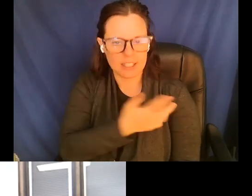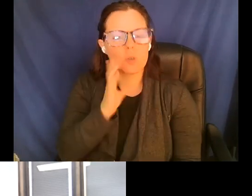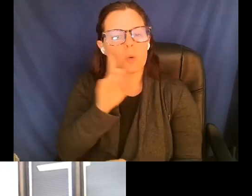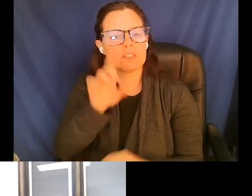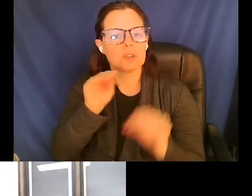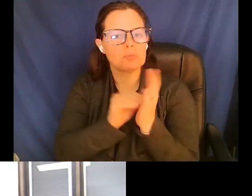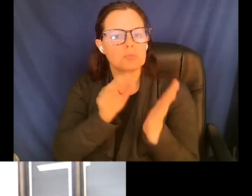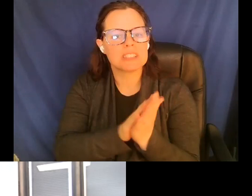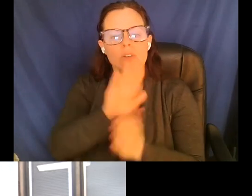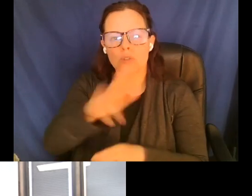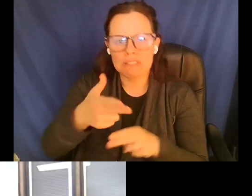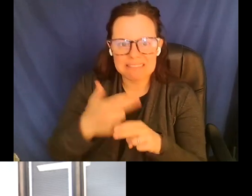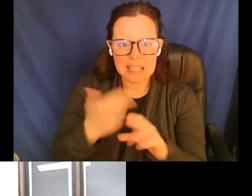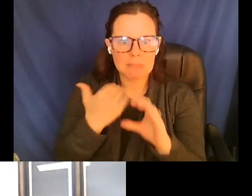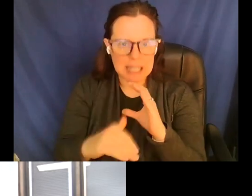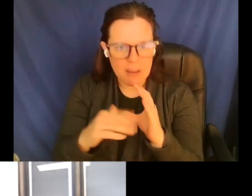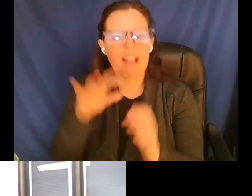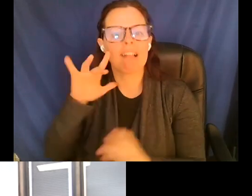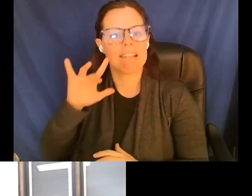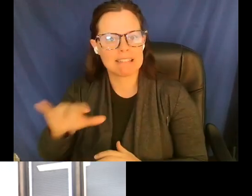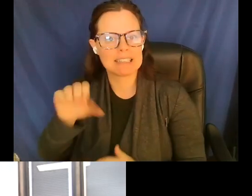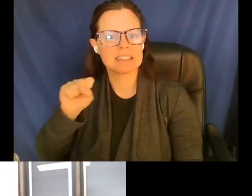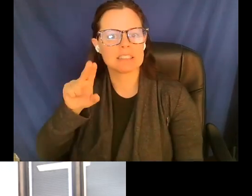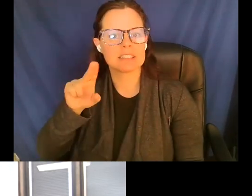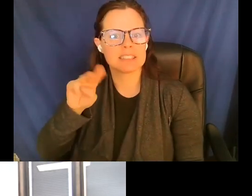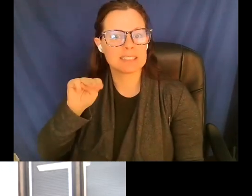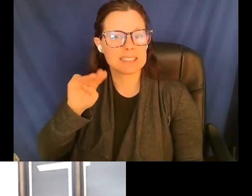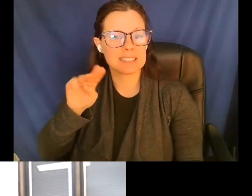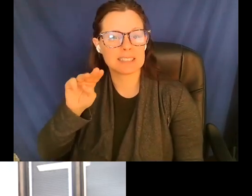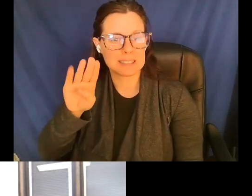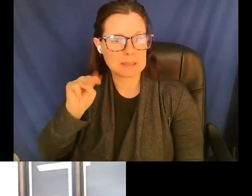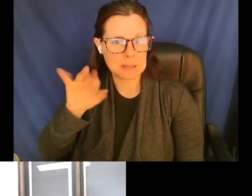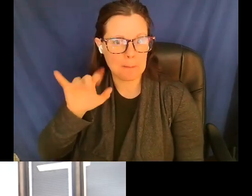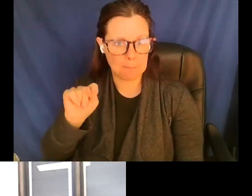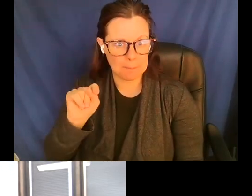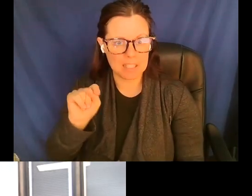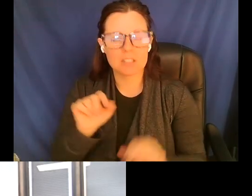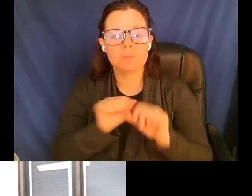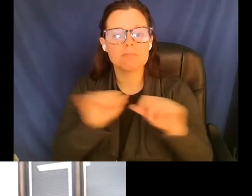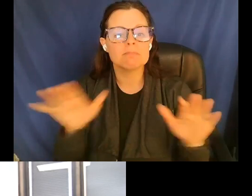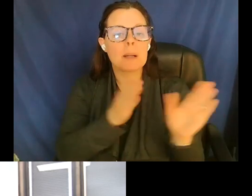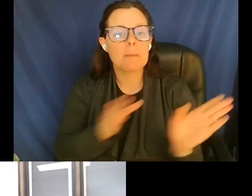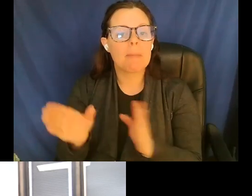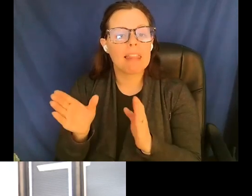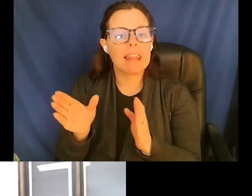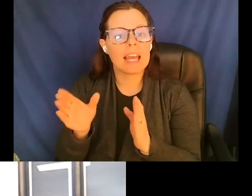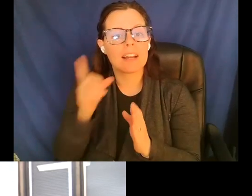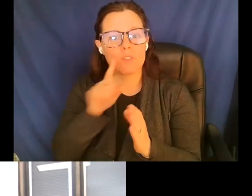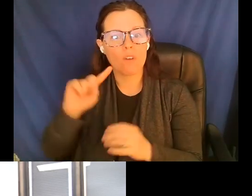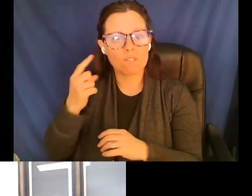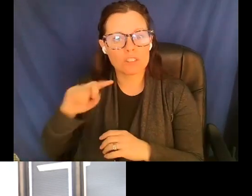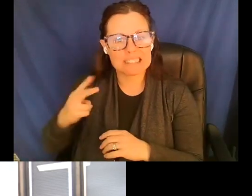email and also click submit. We set out a plan for first and second doses earlier this week.